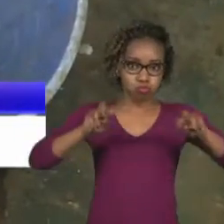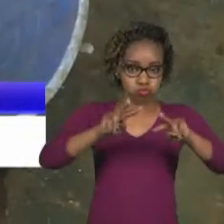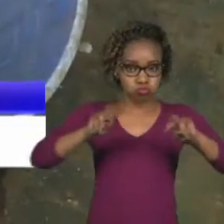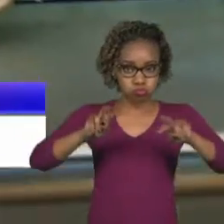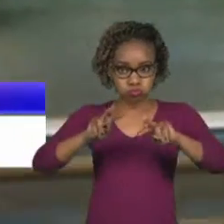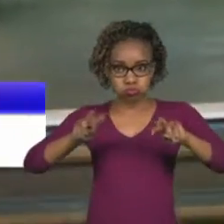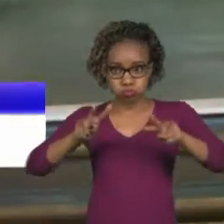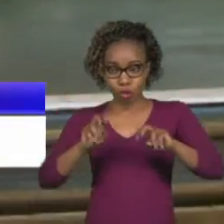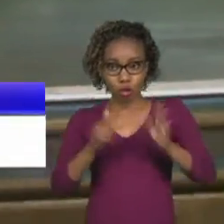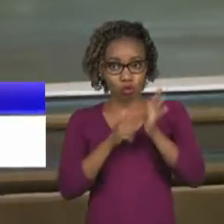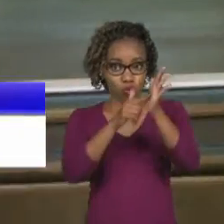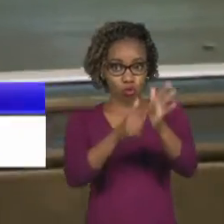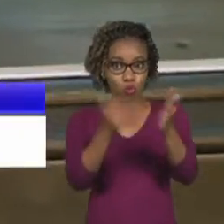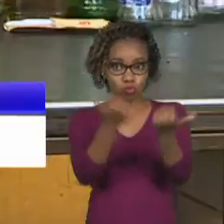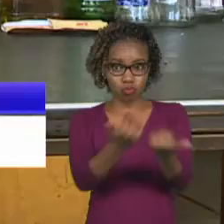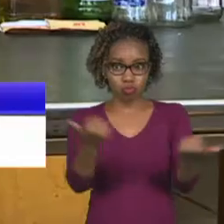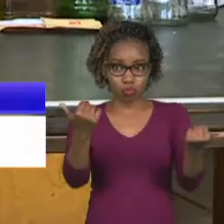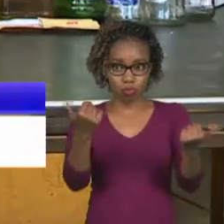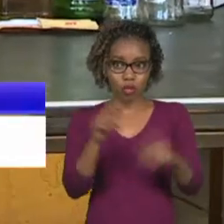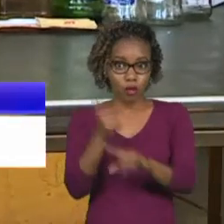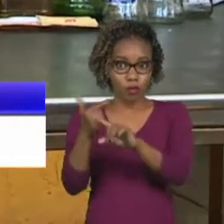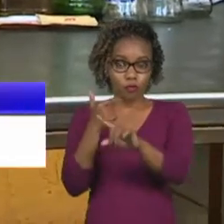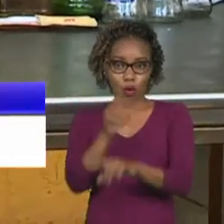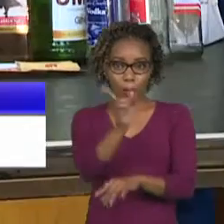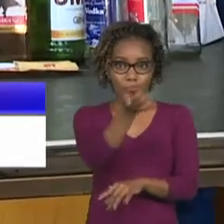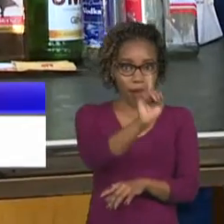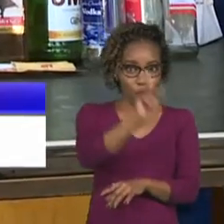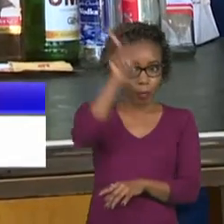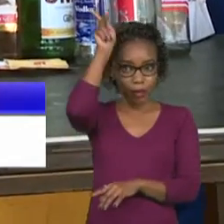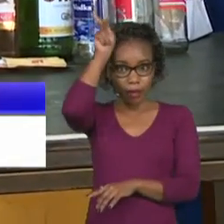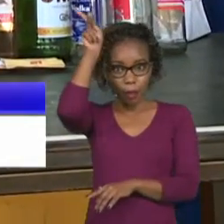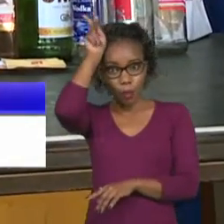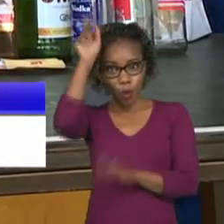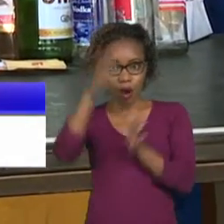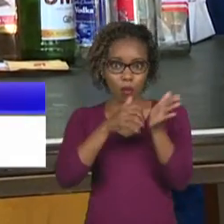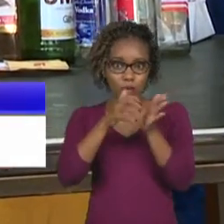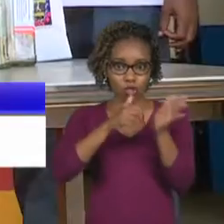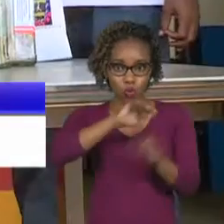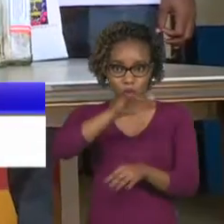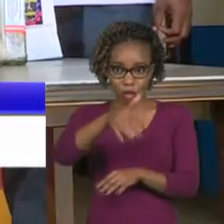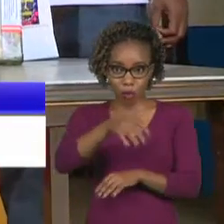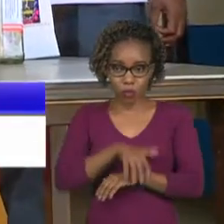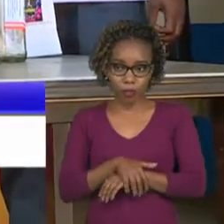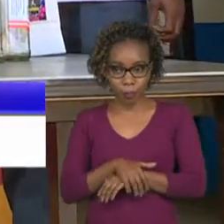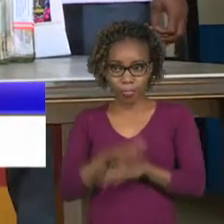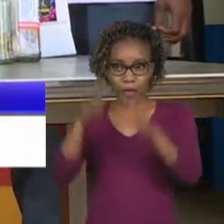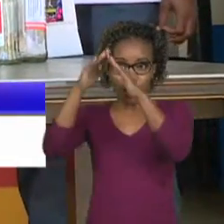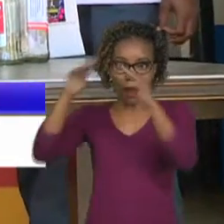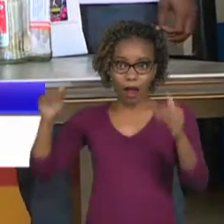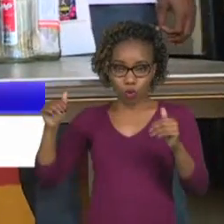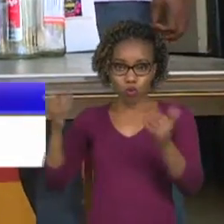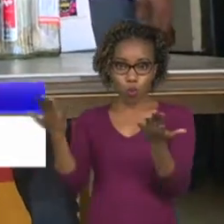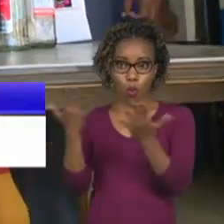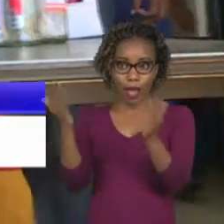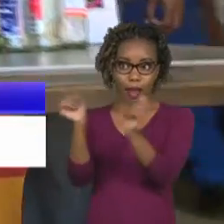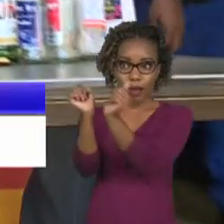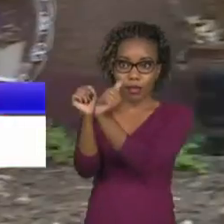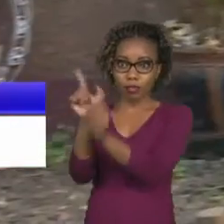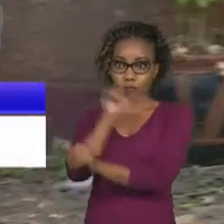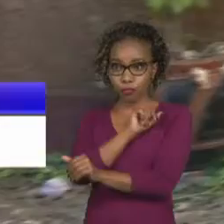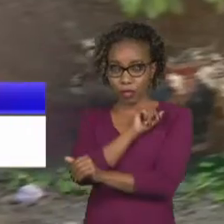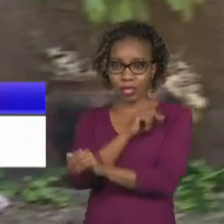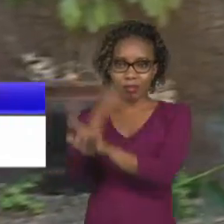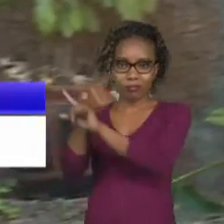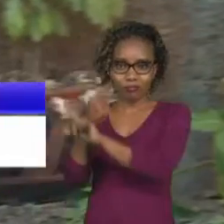however, revealed that the children were from Nairobi, Kiambu and Machakos counties. At the house where they were arrested, bottles